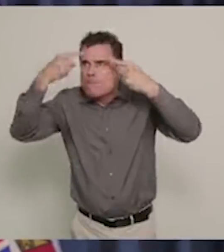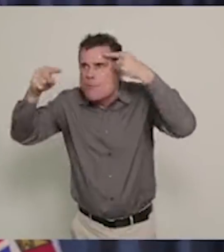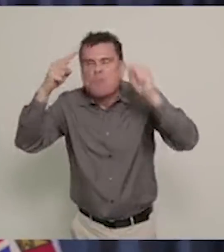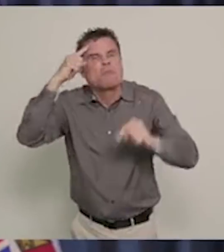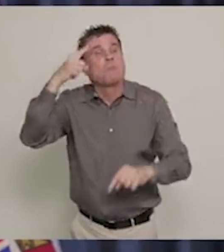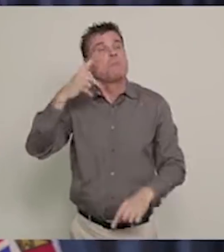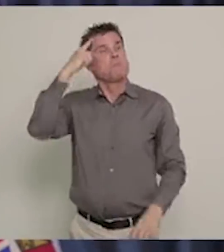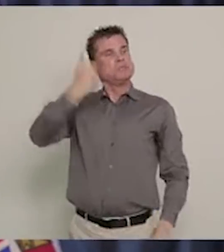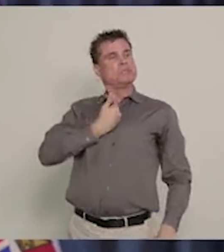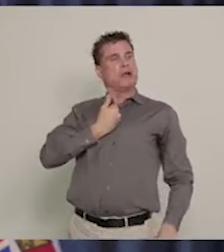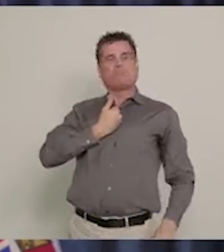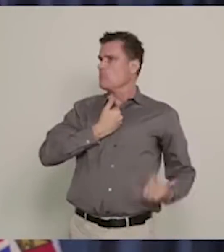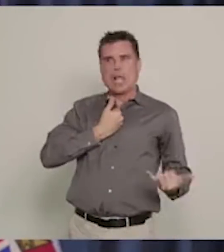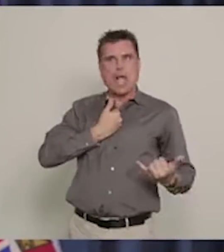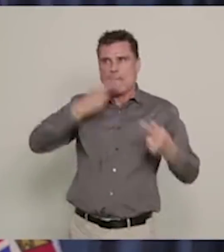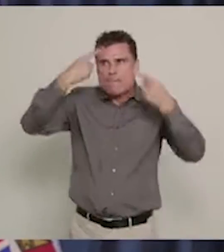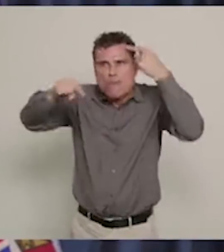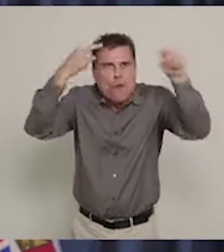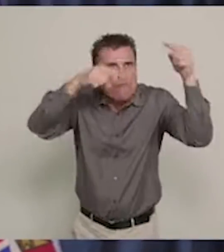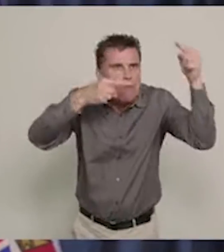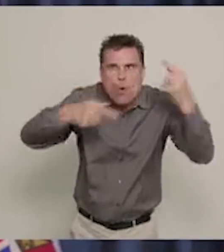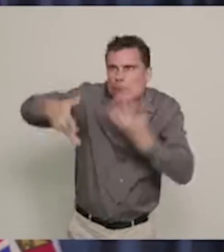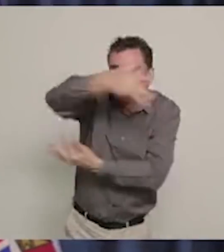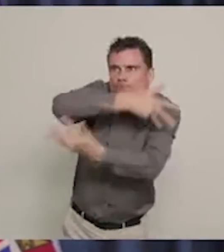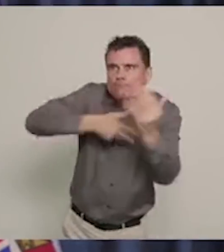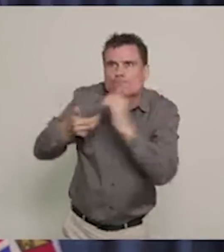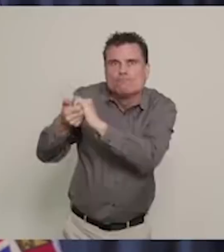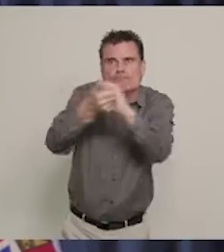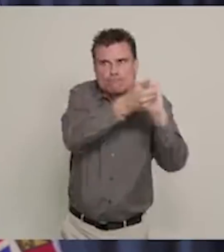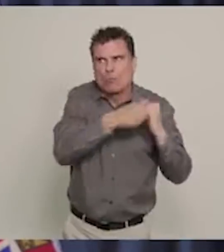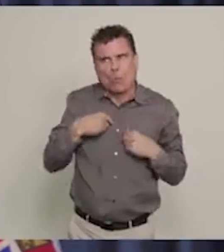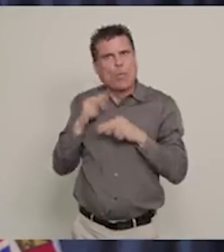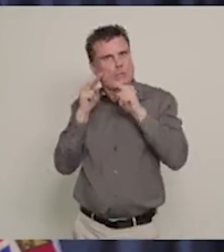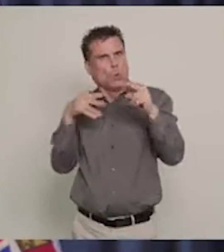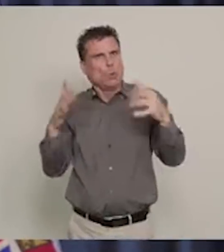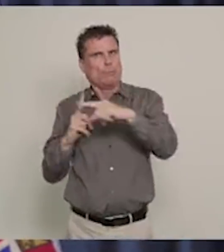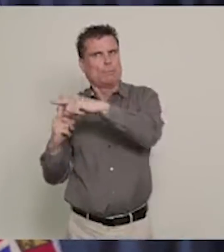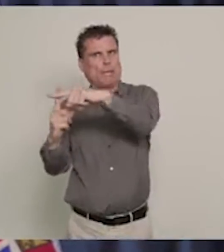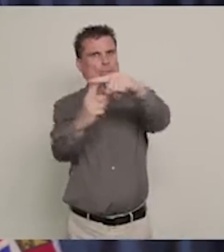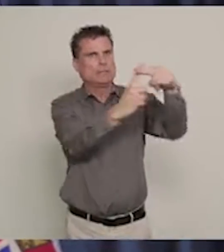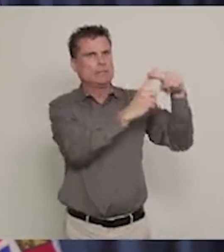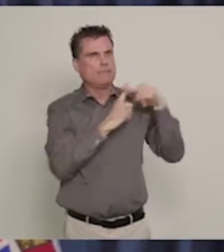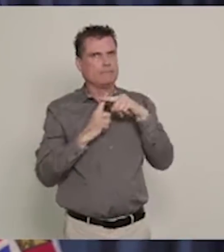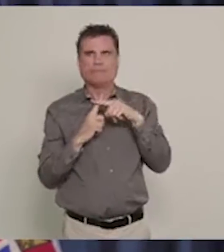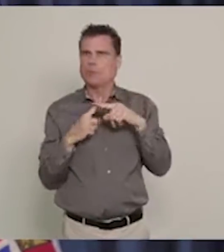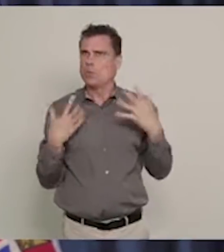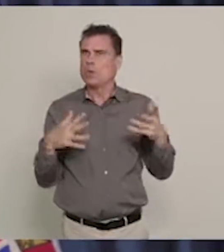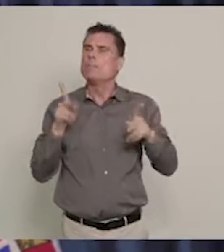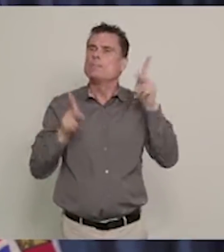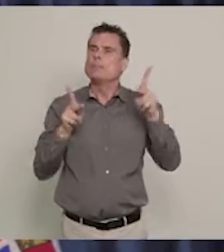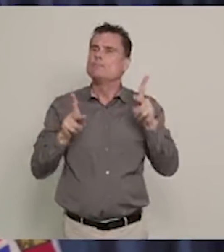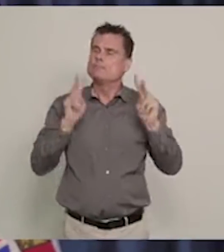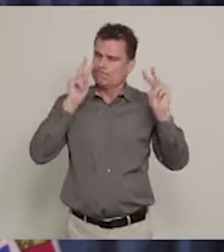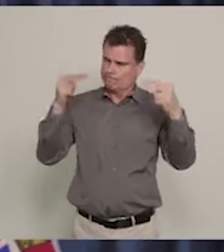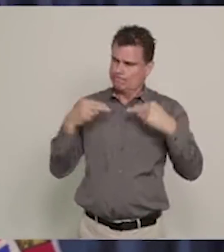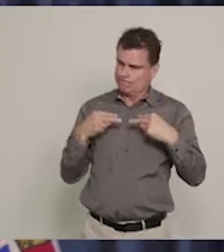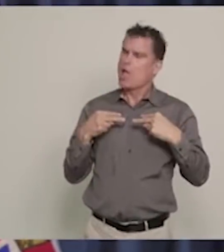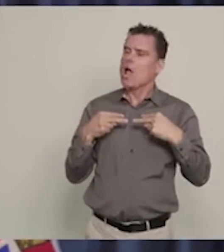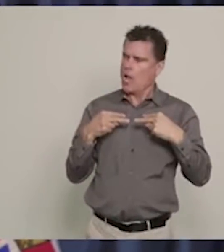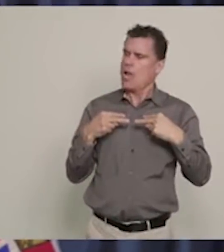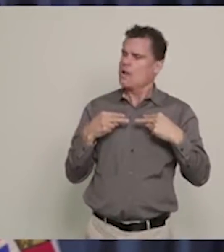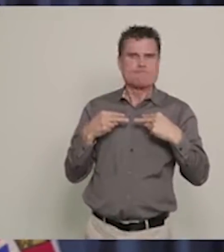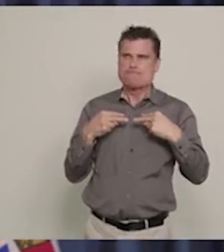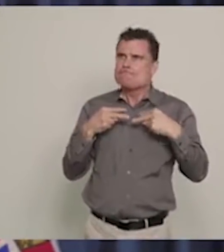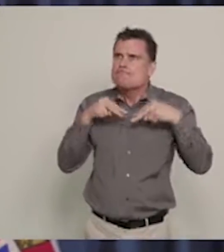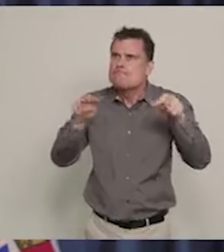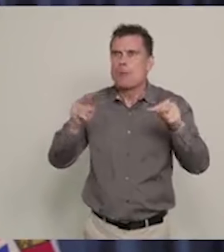and those that are selfishly putting themselves ahead of their neighbors and their community, those are the people we're speaking directly to today. Get on board with the rest of the